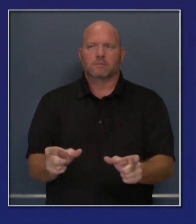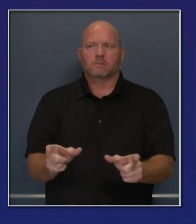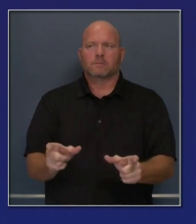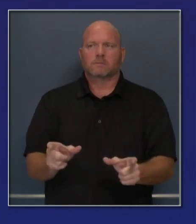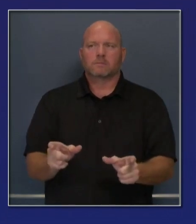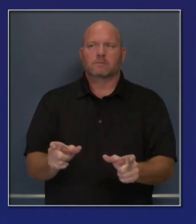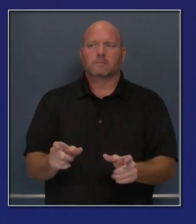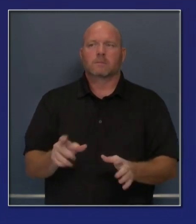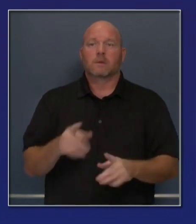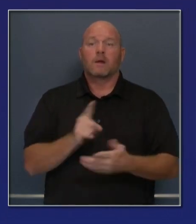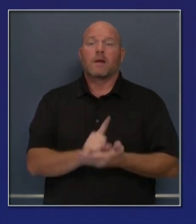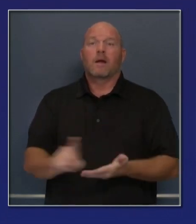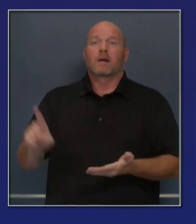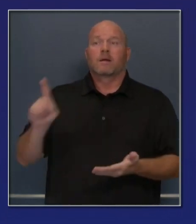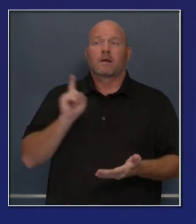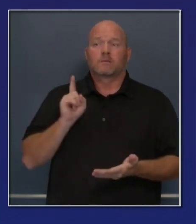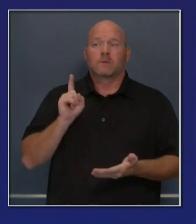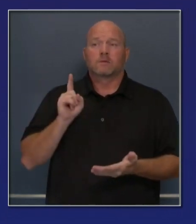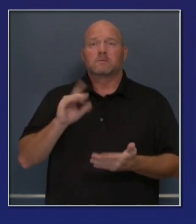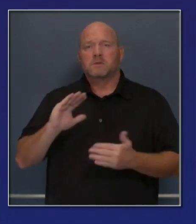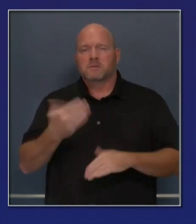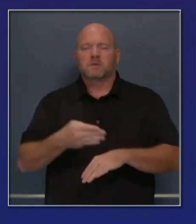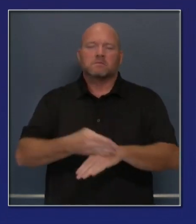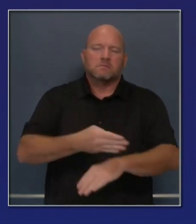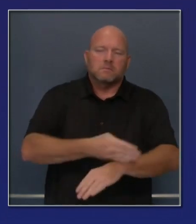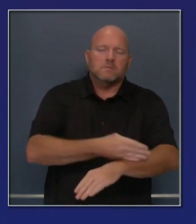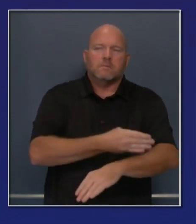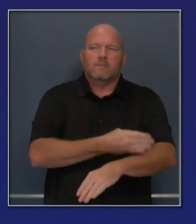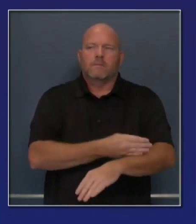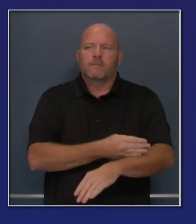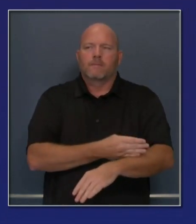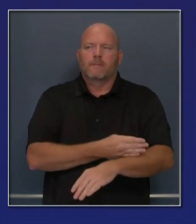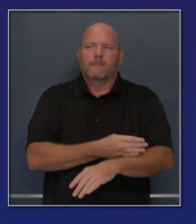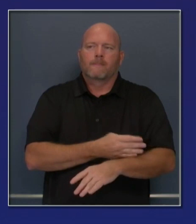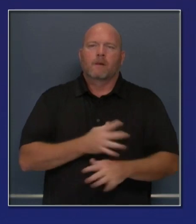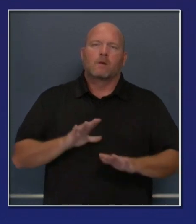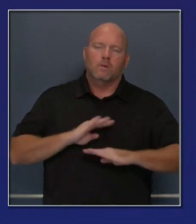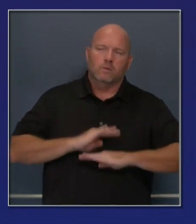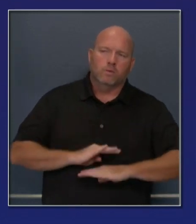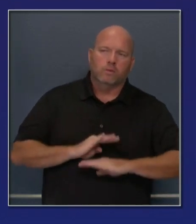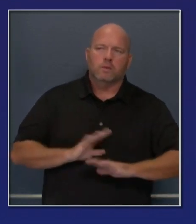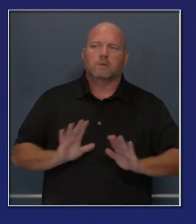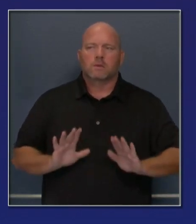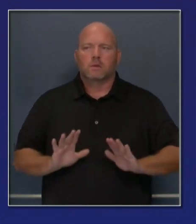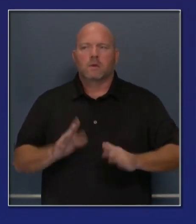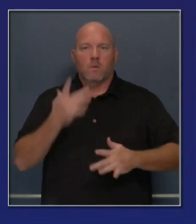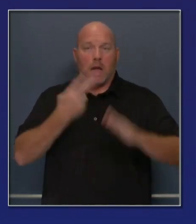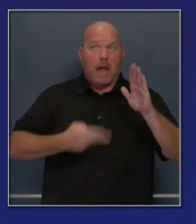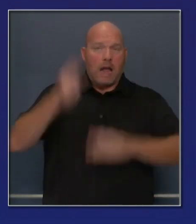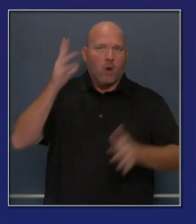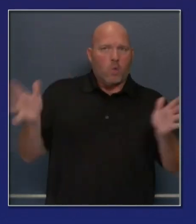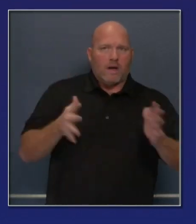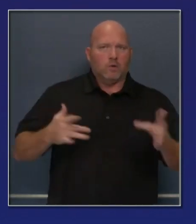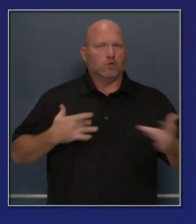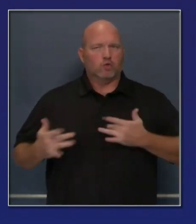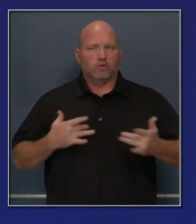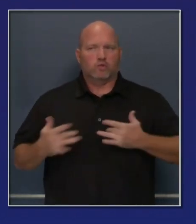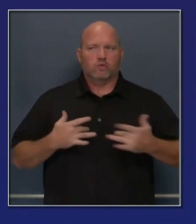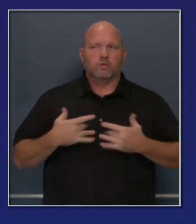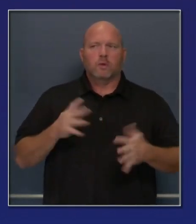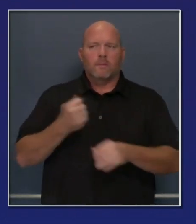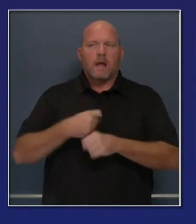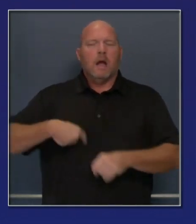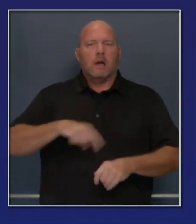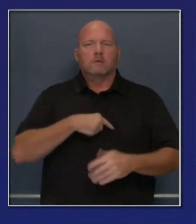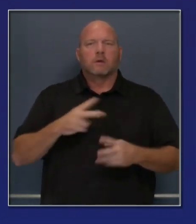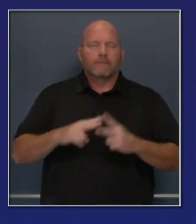and notably over the last weekend, and couldn't come too soon, particularly with the higher winds in and around that area